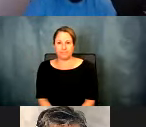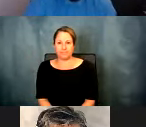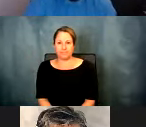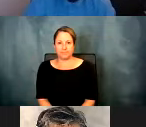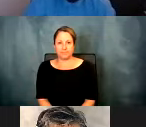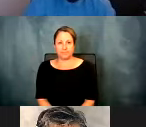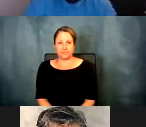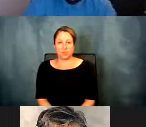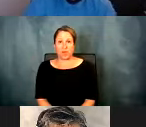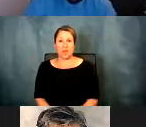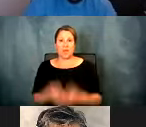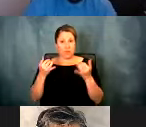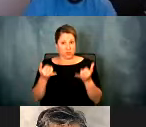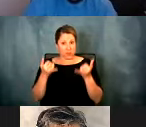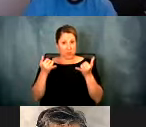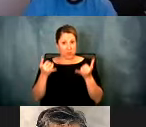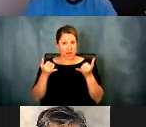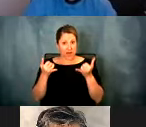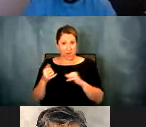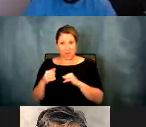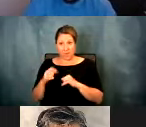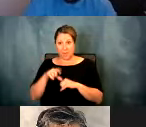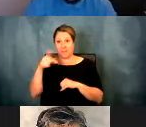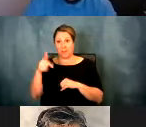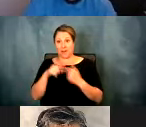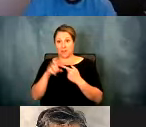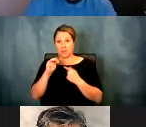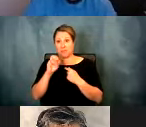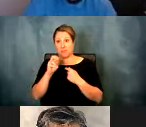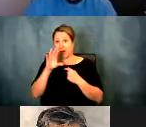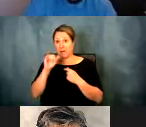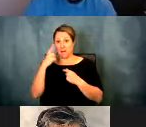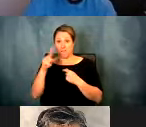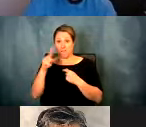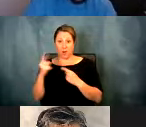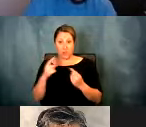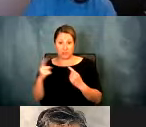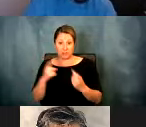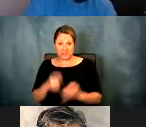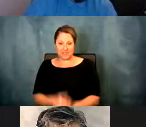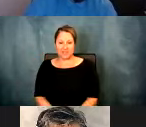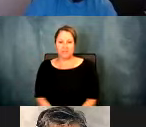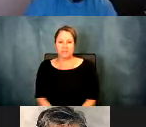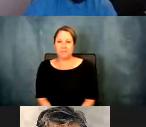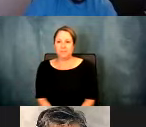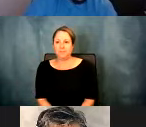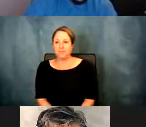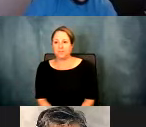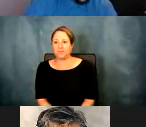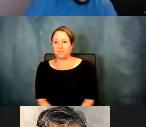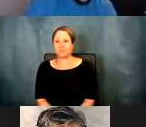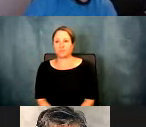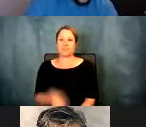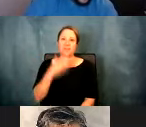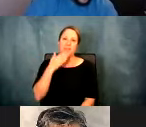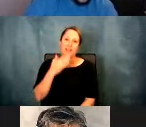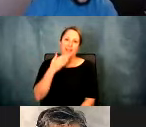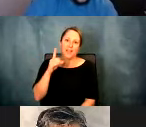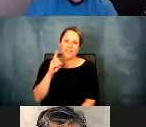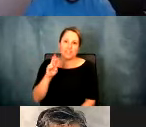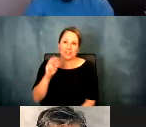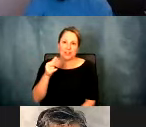And with that, I'll turn it back over to Monica. All right. Thank you so much, Dr. Gates. We got quite